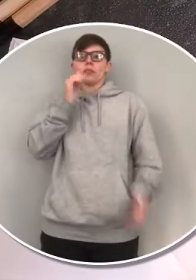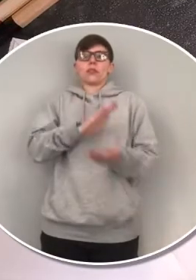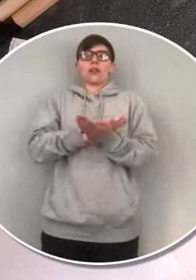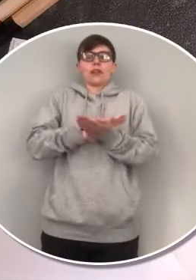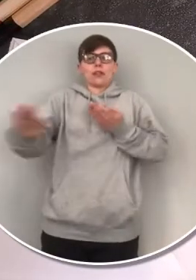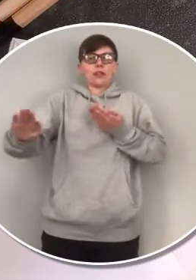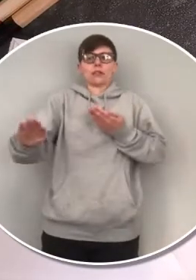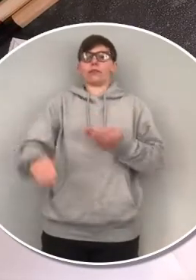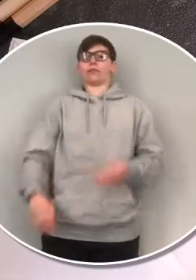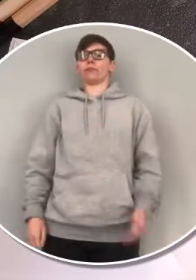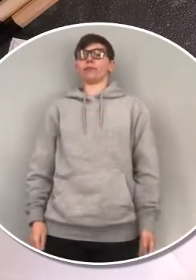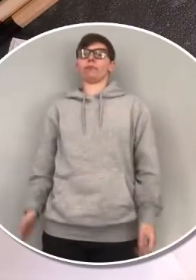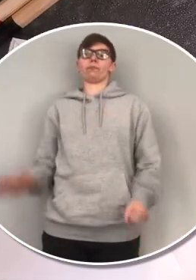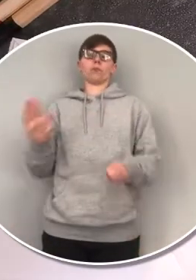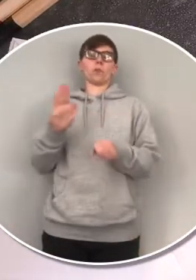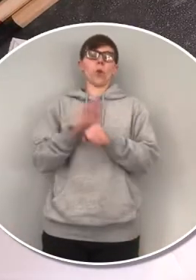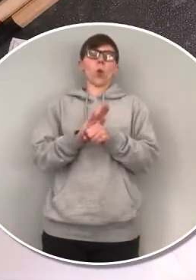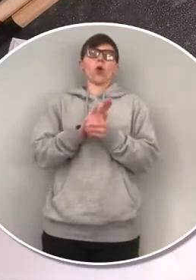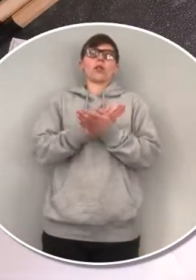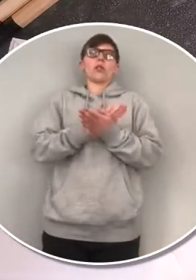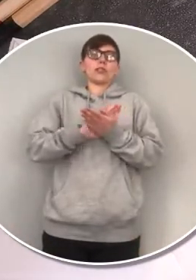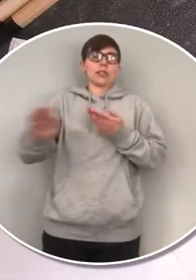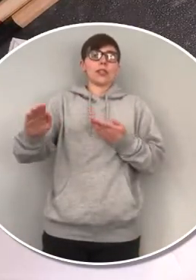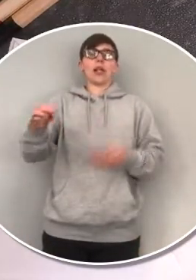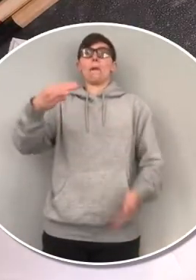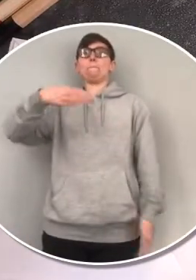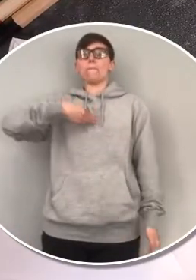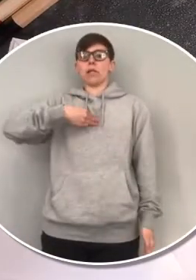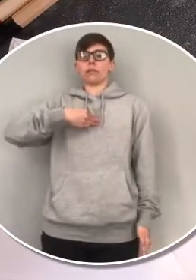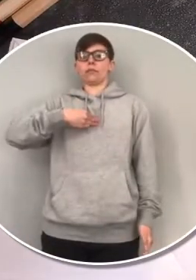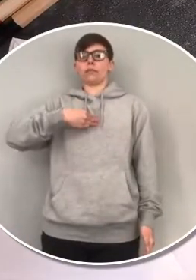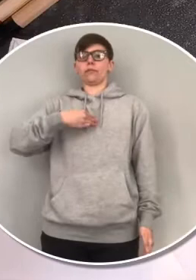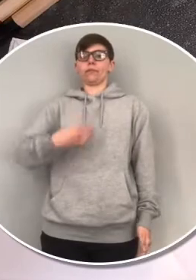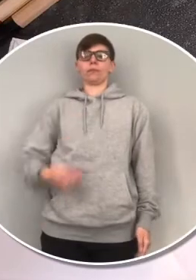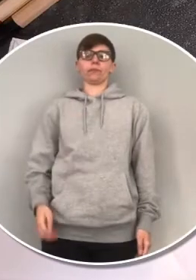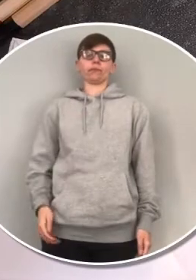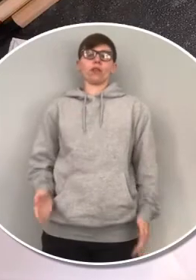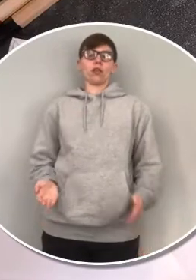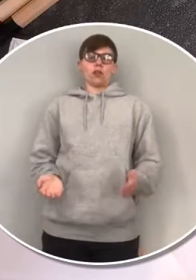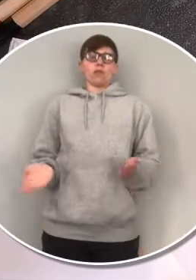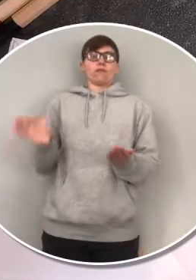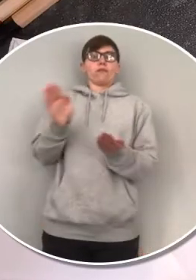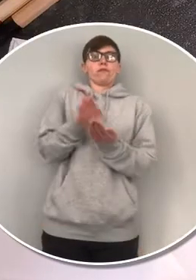So we're folding this top bit of paper in half.